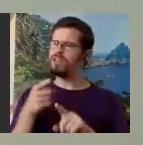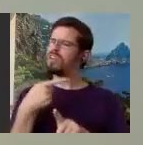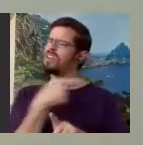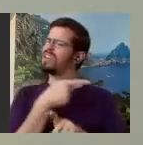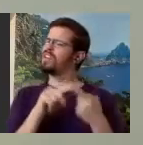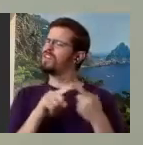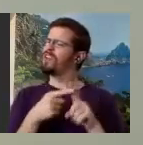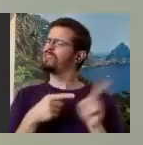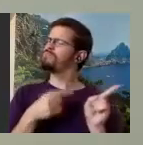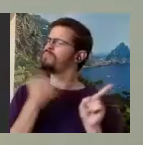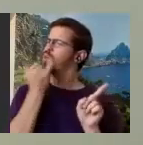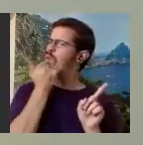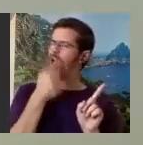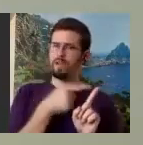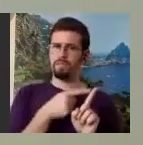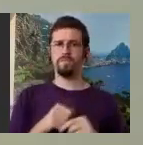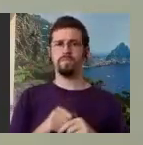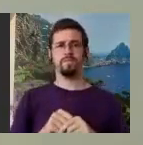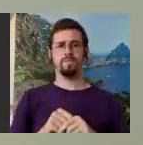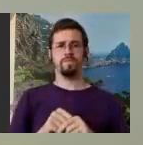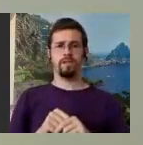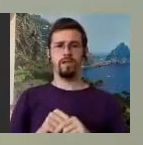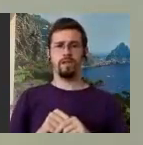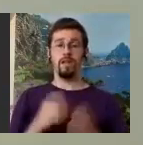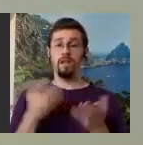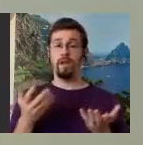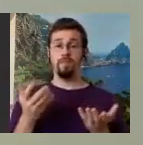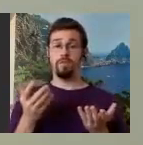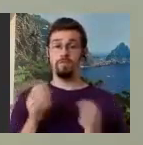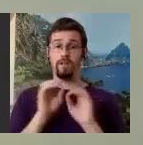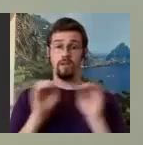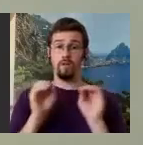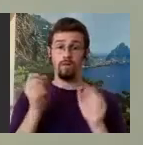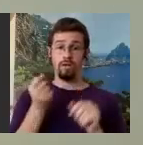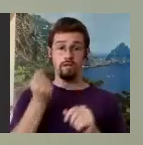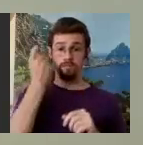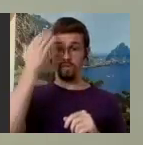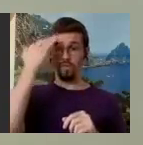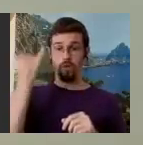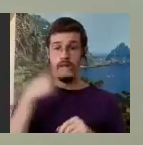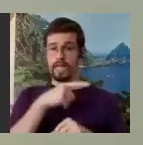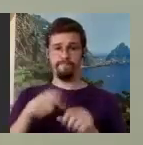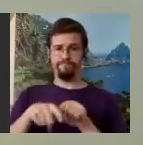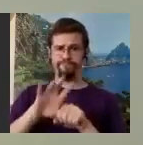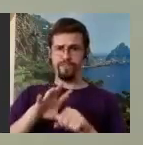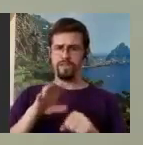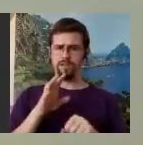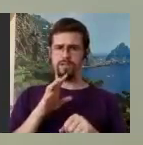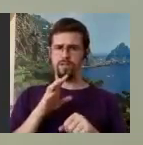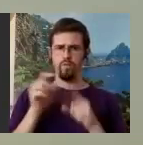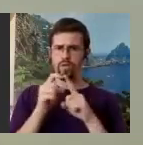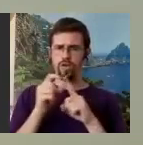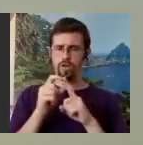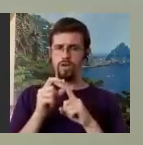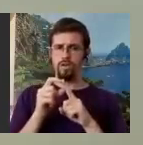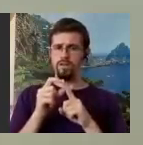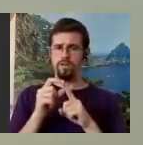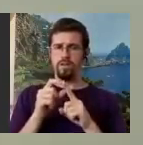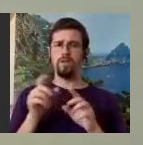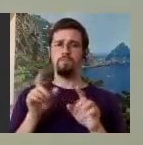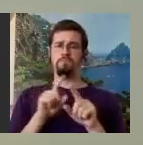family's good friend's son was born with speech problems, I could not understand why. I had asked my parents, their friends,